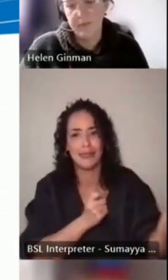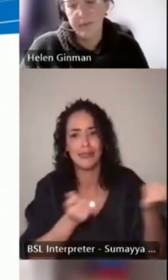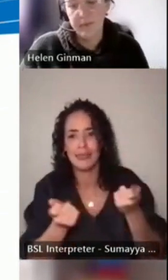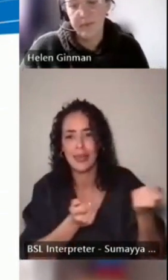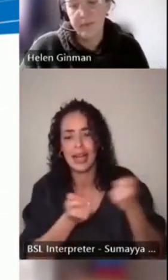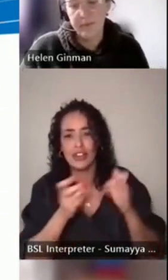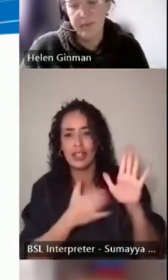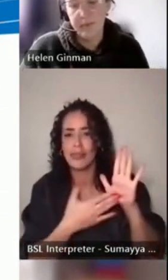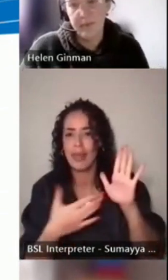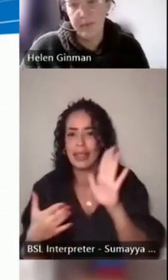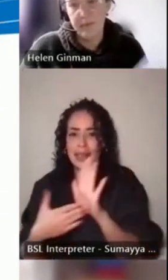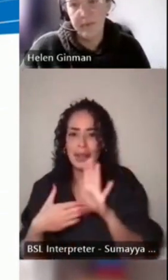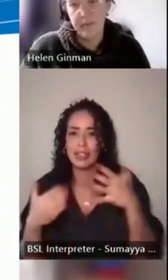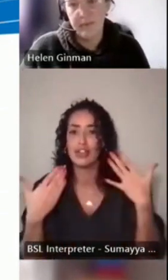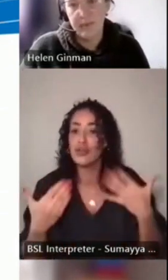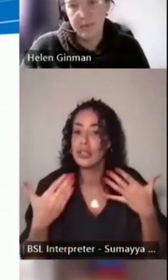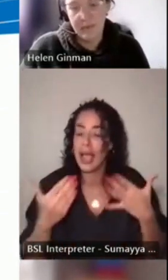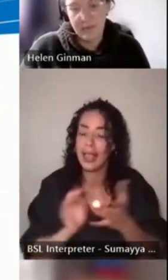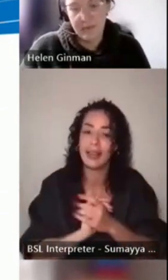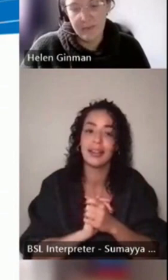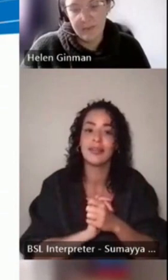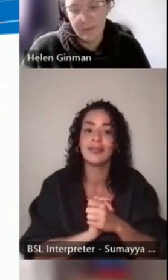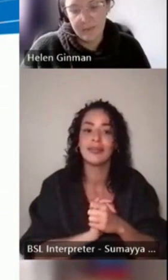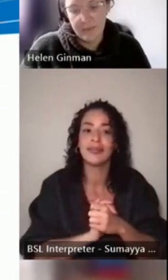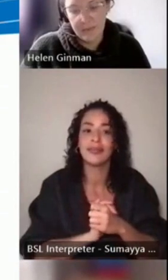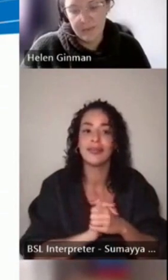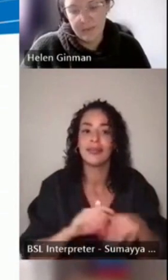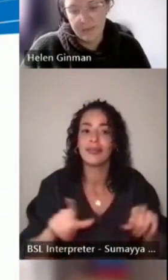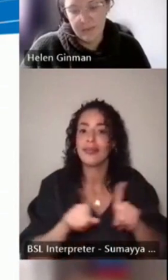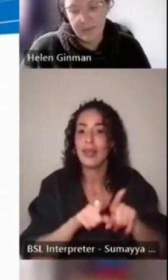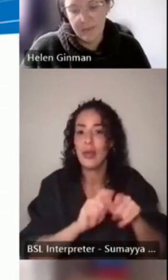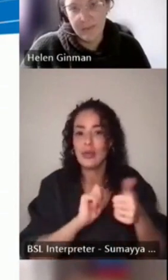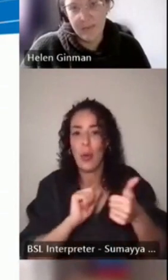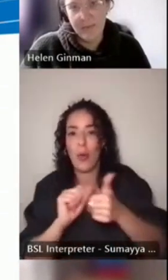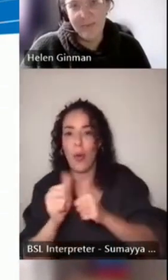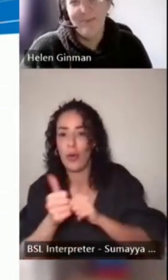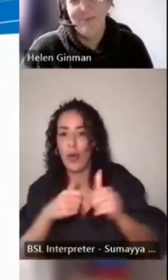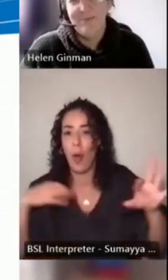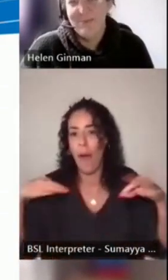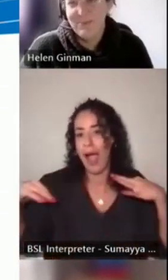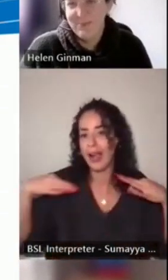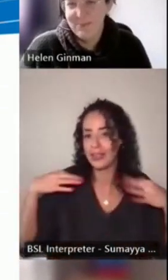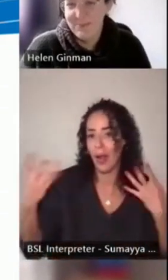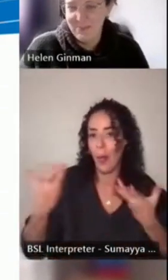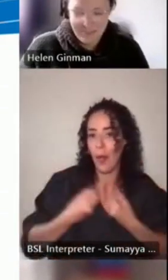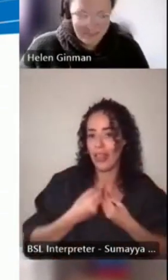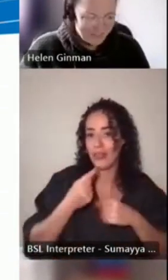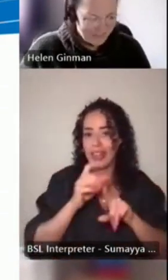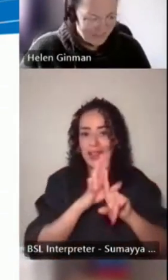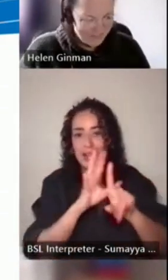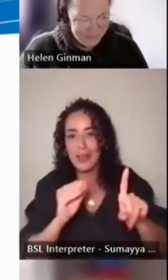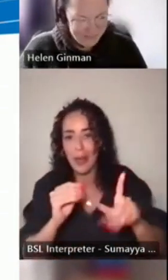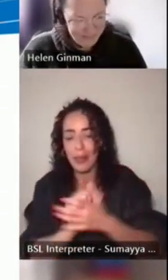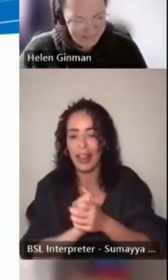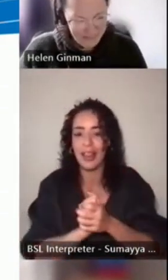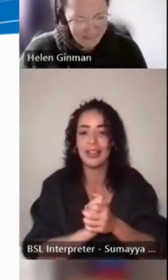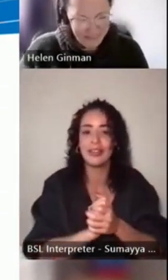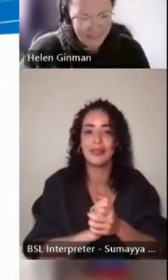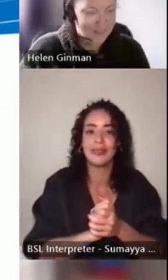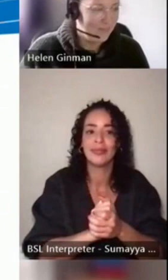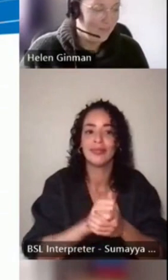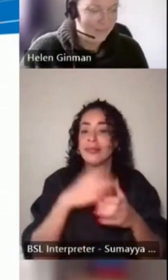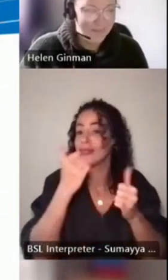the Mentimeter today and being my co-role player for that example. But otherwise,